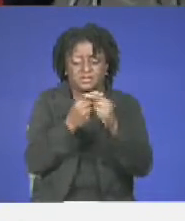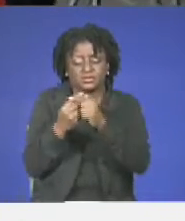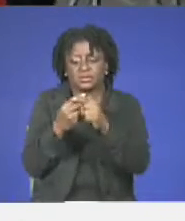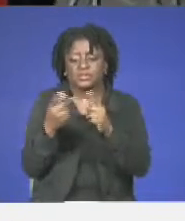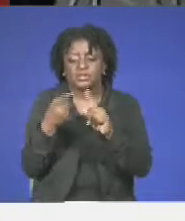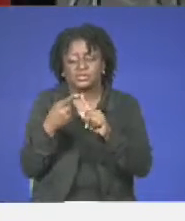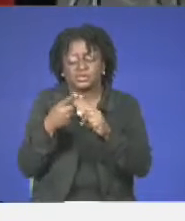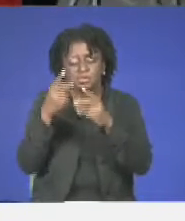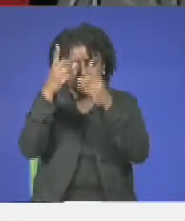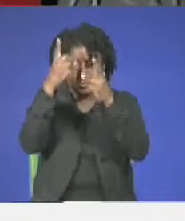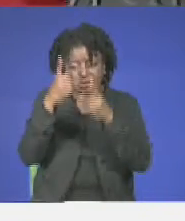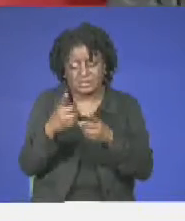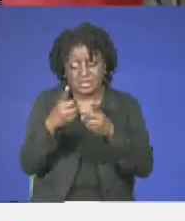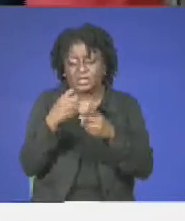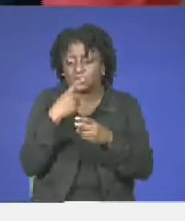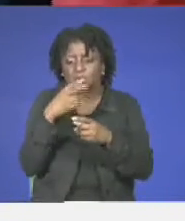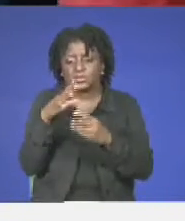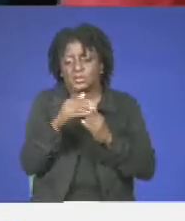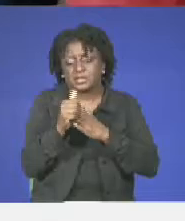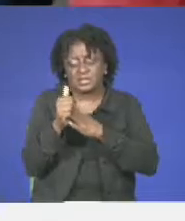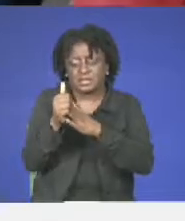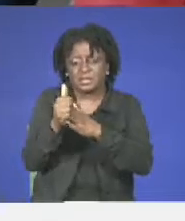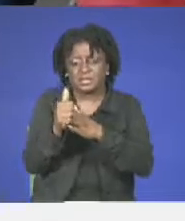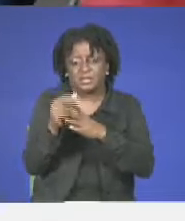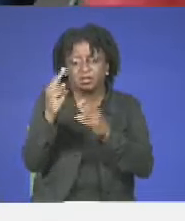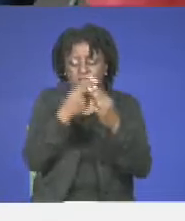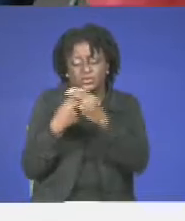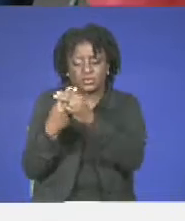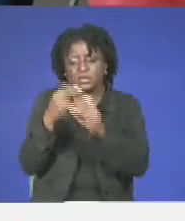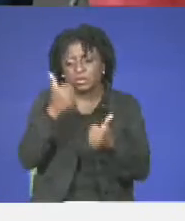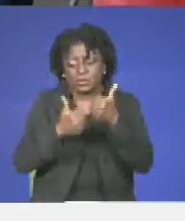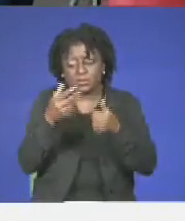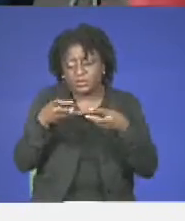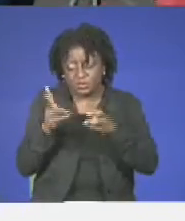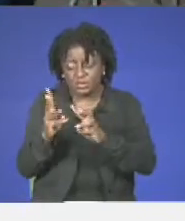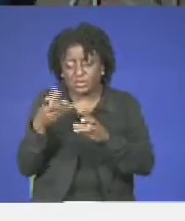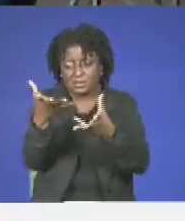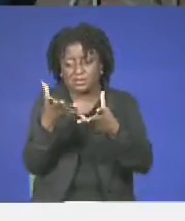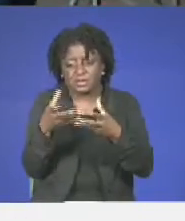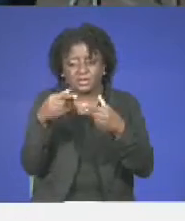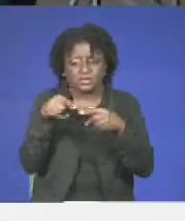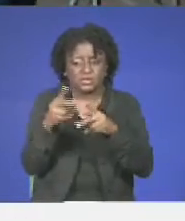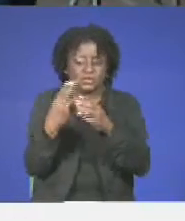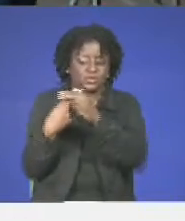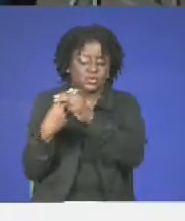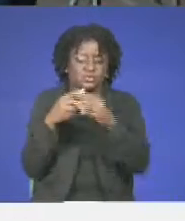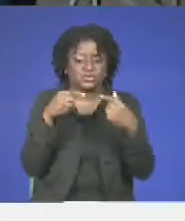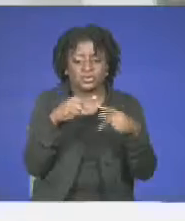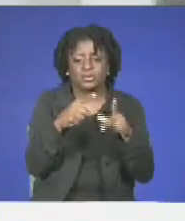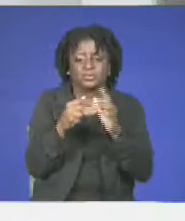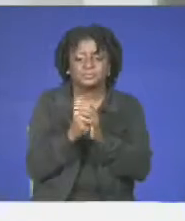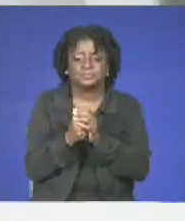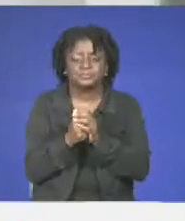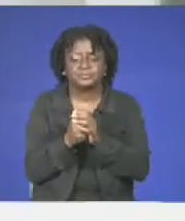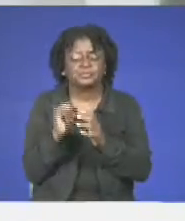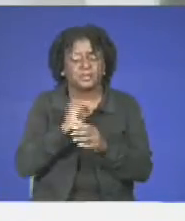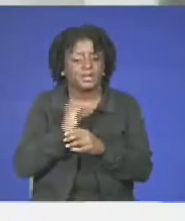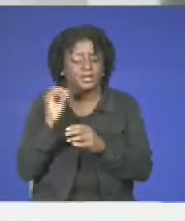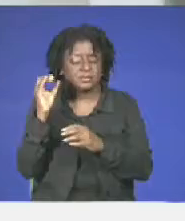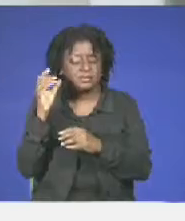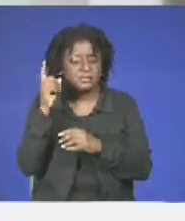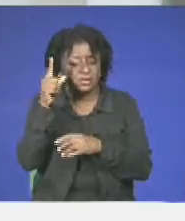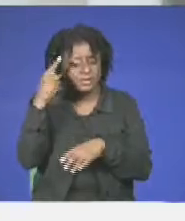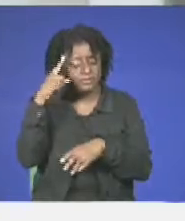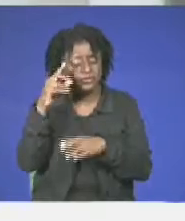and which direction they would like to see the union head in. Several members shared what they are looking for in the union's leadership. I'm looking for